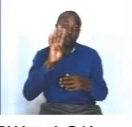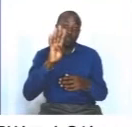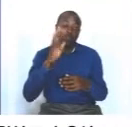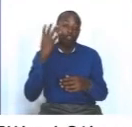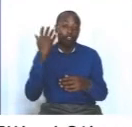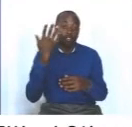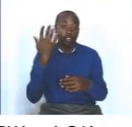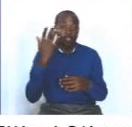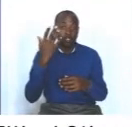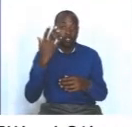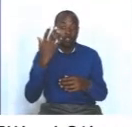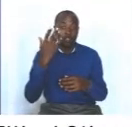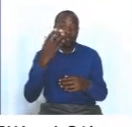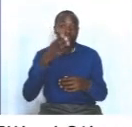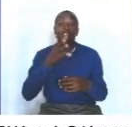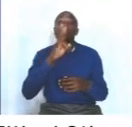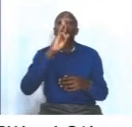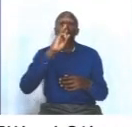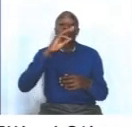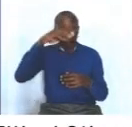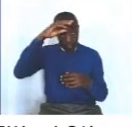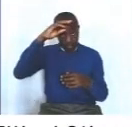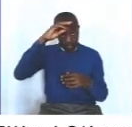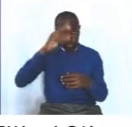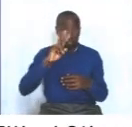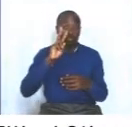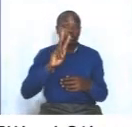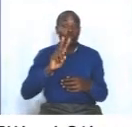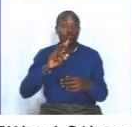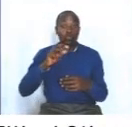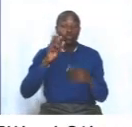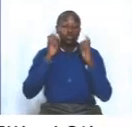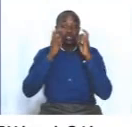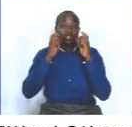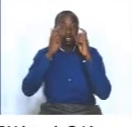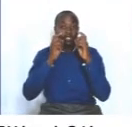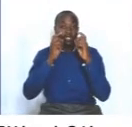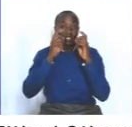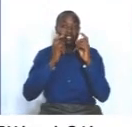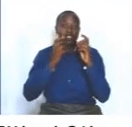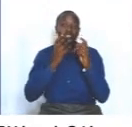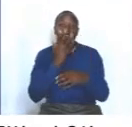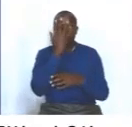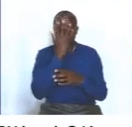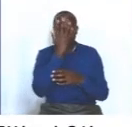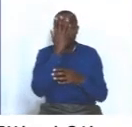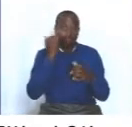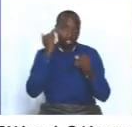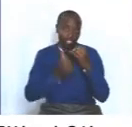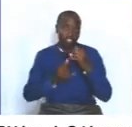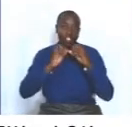One is drunkenness, two is sin, three shame, and finally a